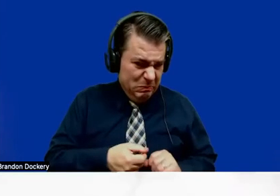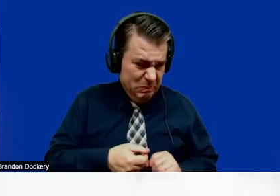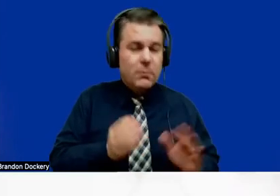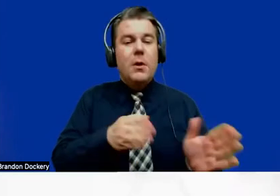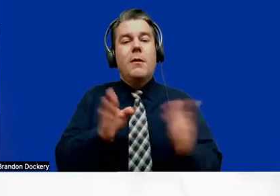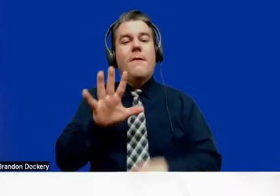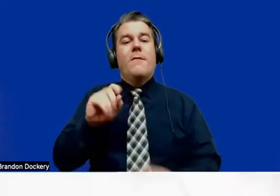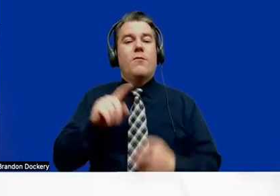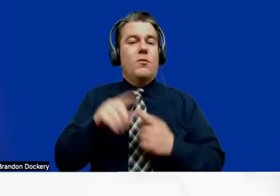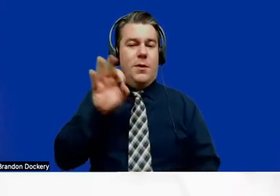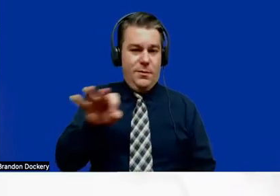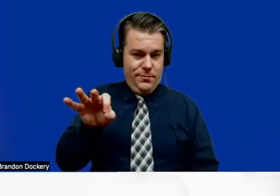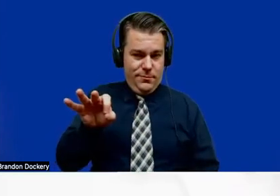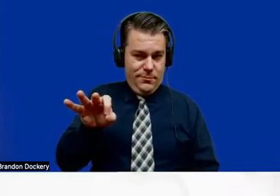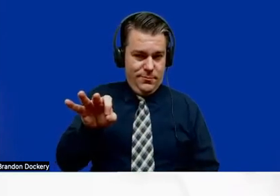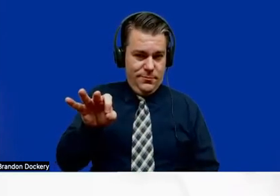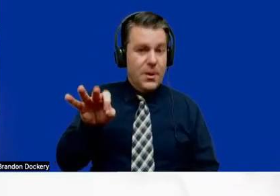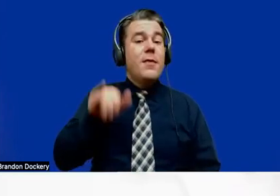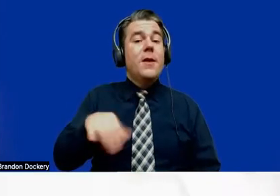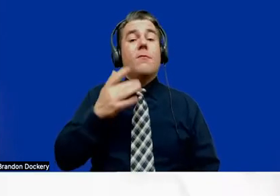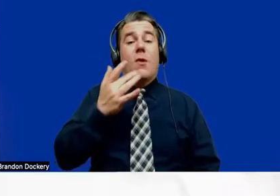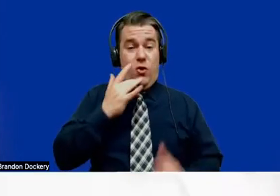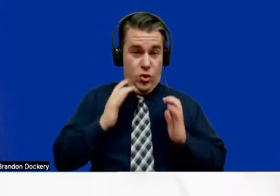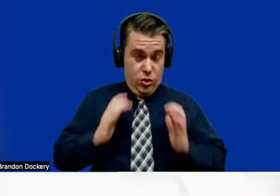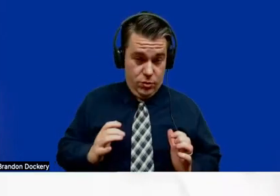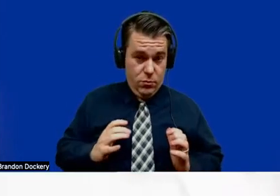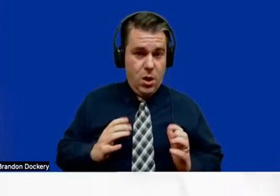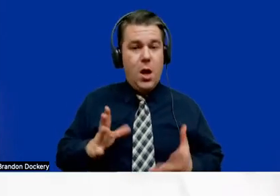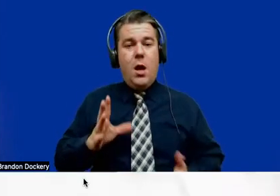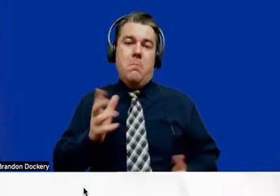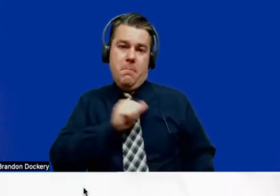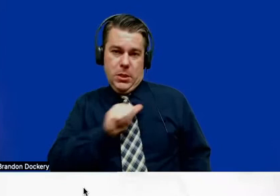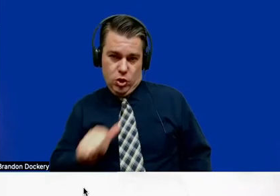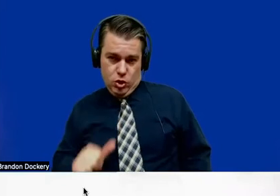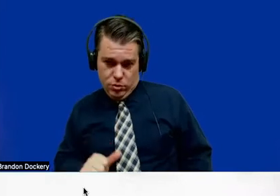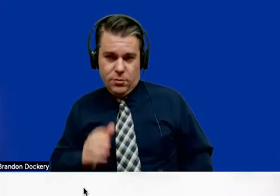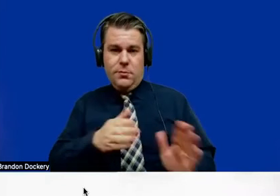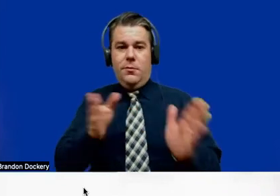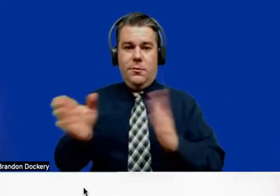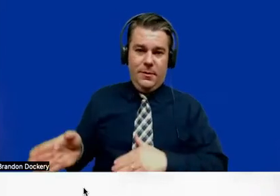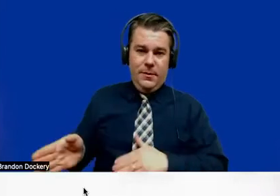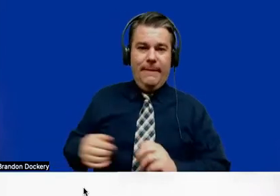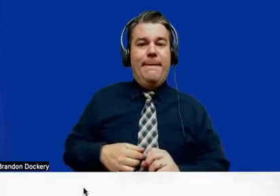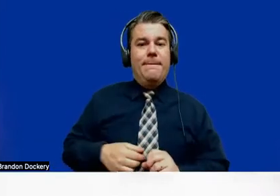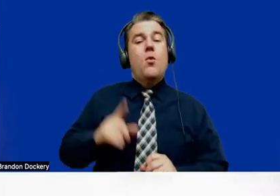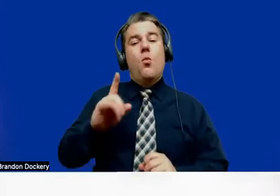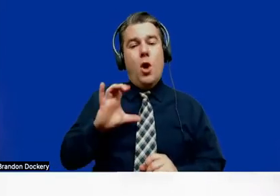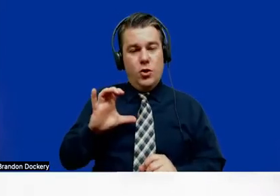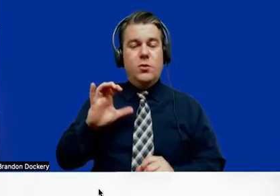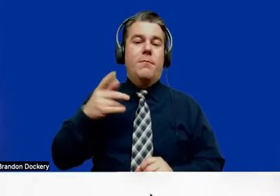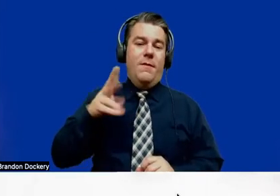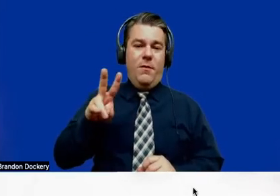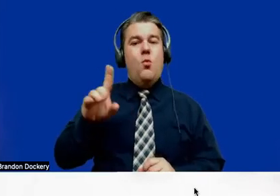99 PV, which is a preferred customer and ambassador. And then we have a 100 PV preferred customer and